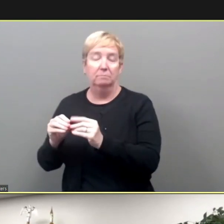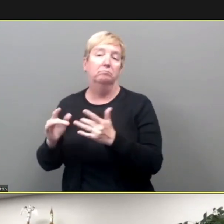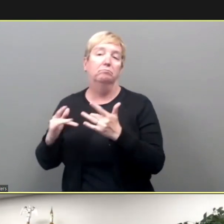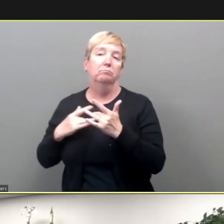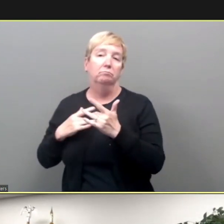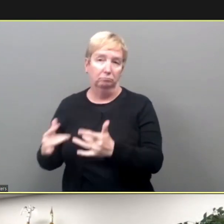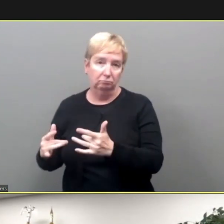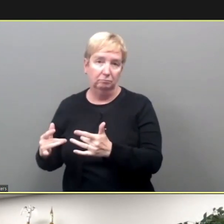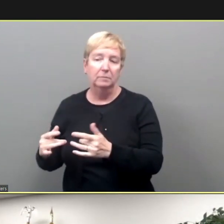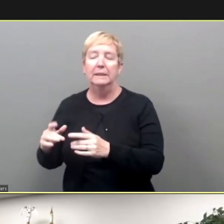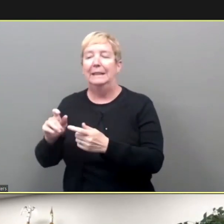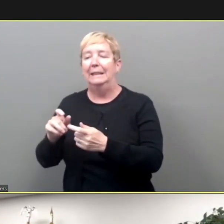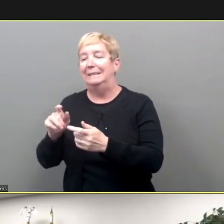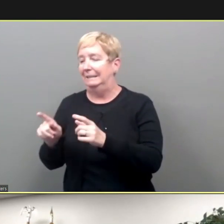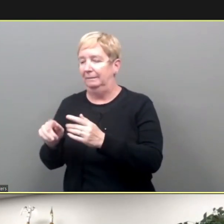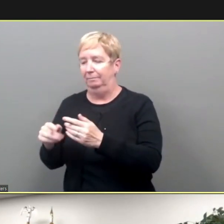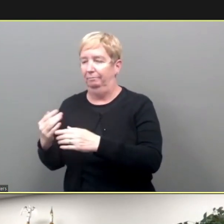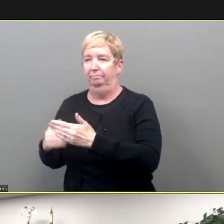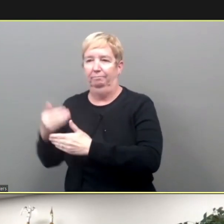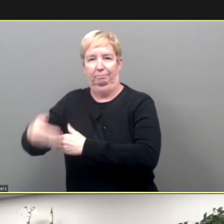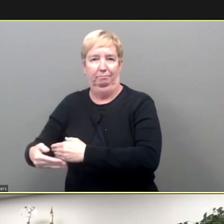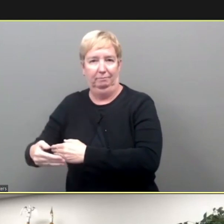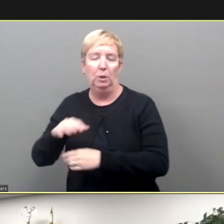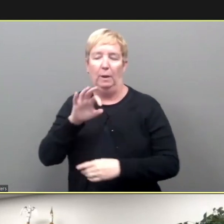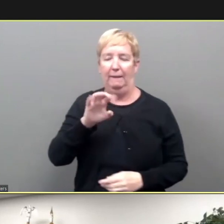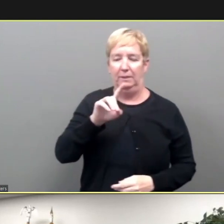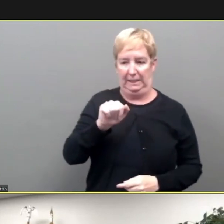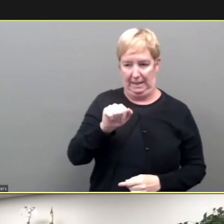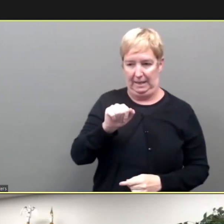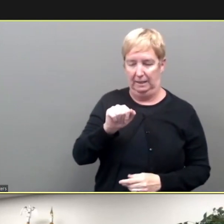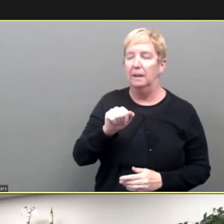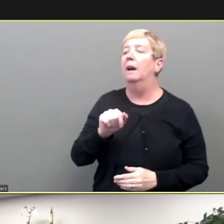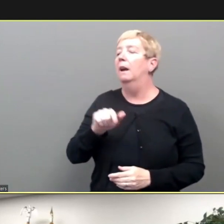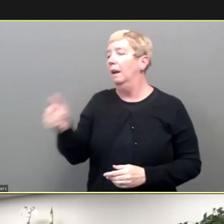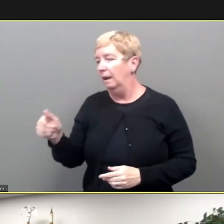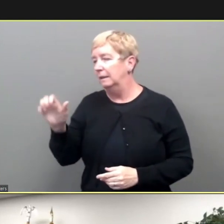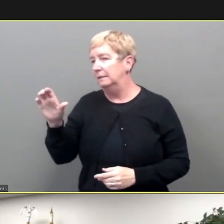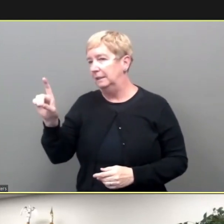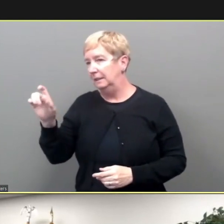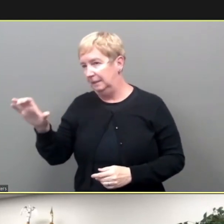occurs exactly the day after. And then the medical advisory team here in New